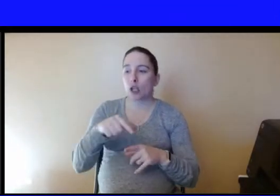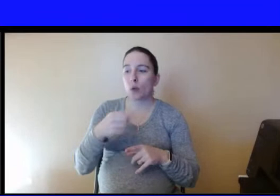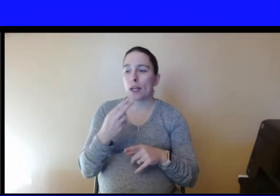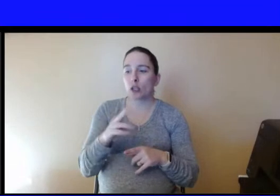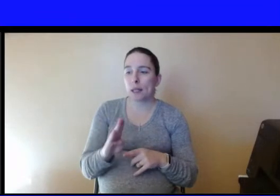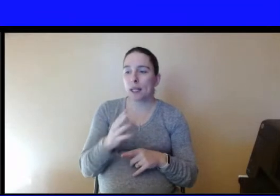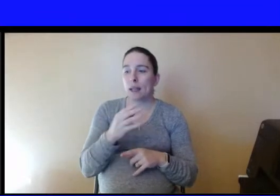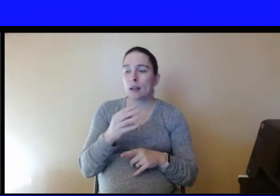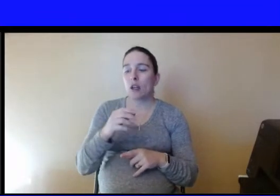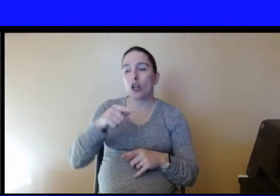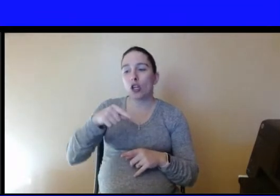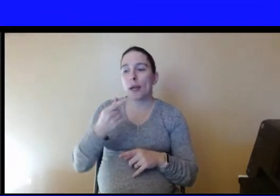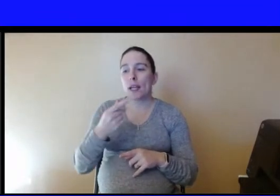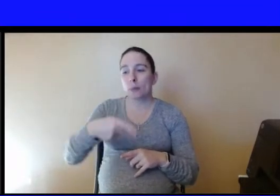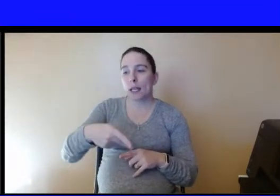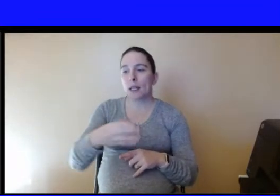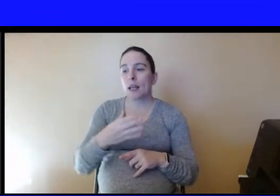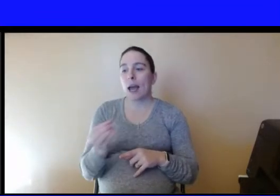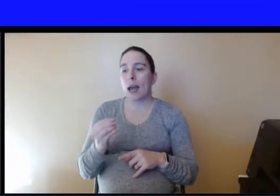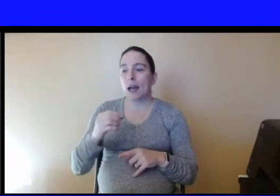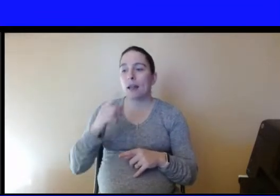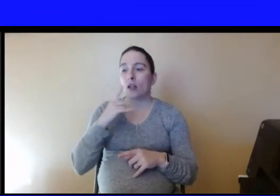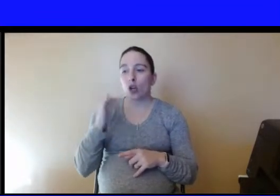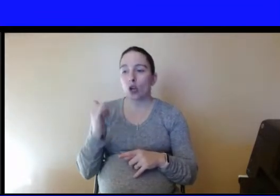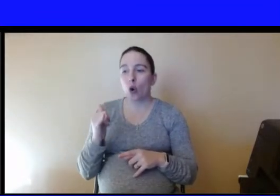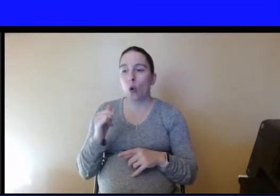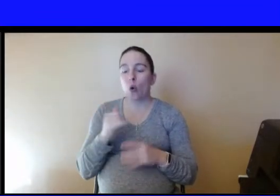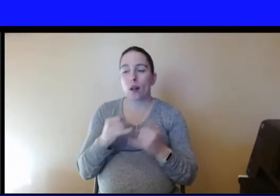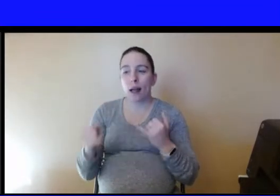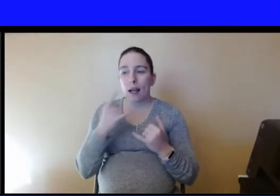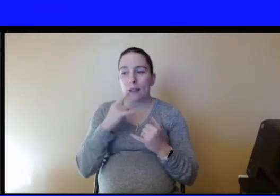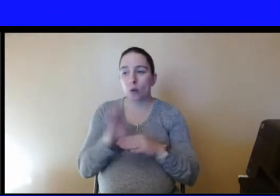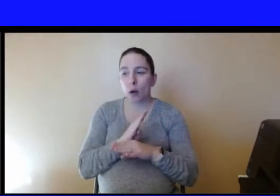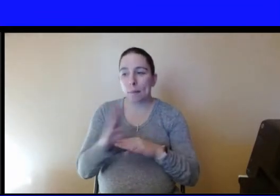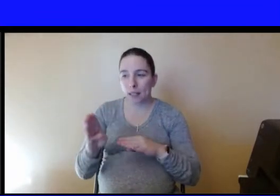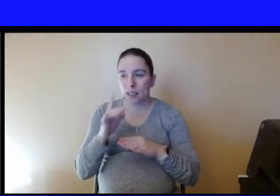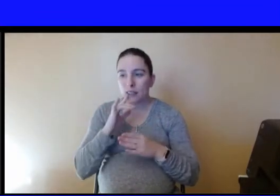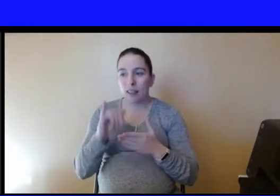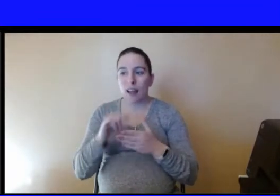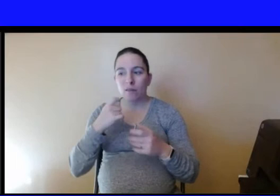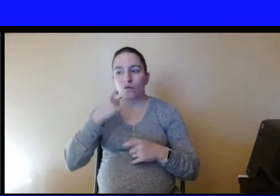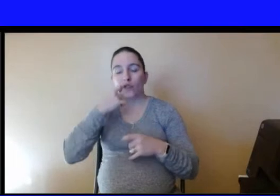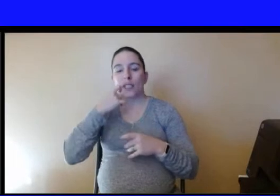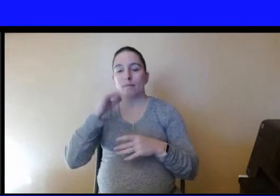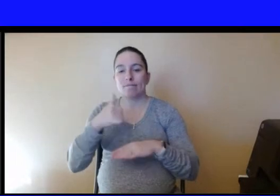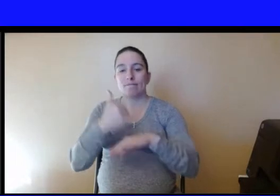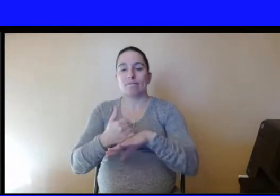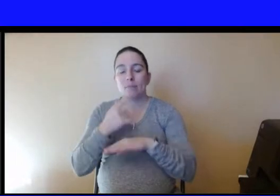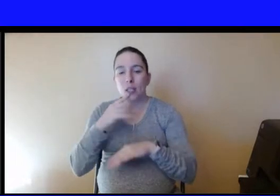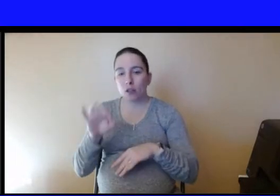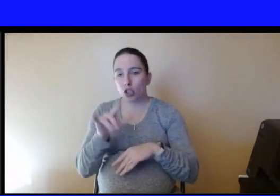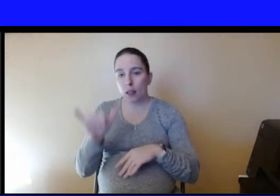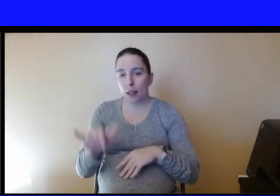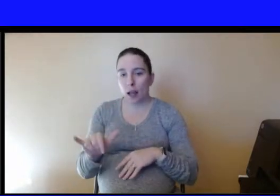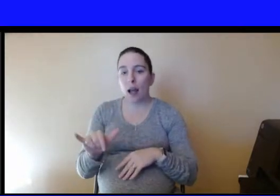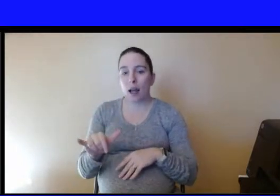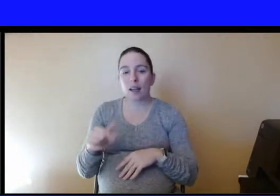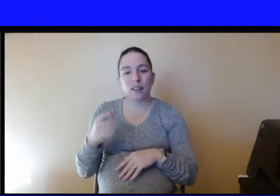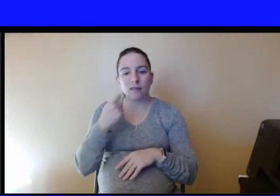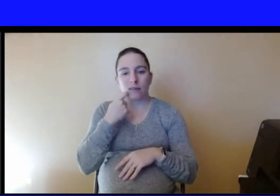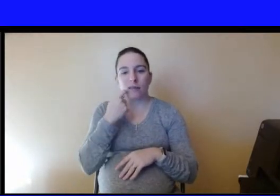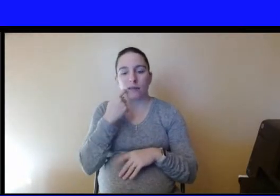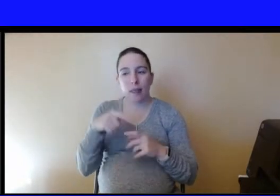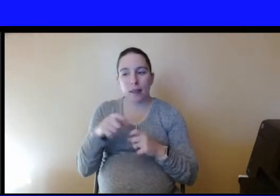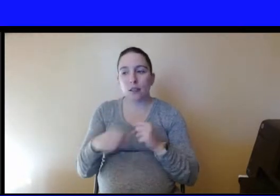And you need to restart, right, the story, and sometimes all of the studies that you have and all